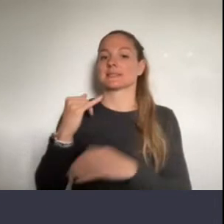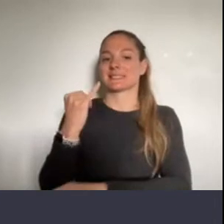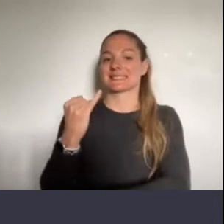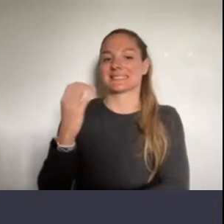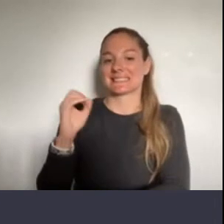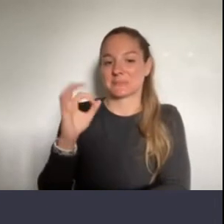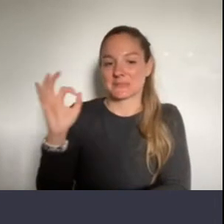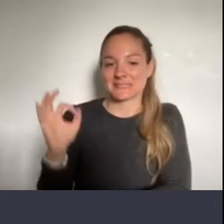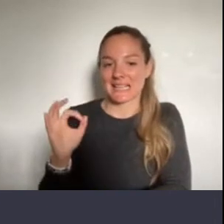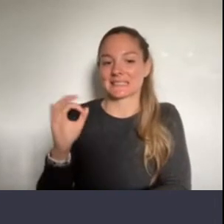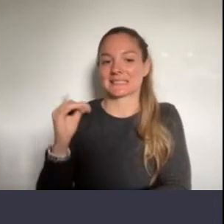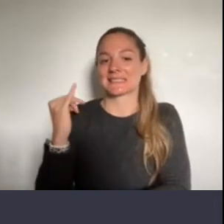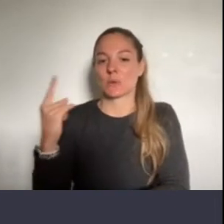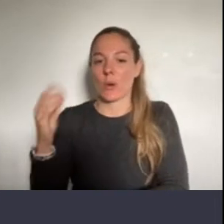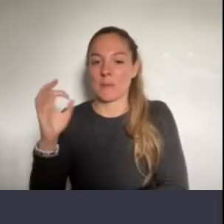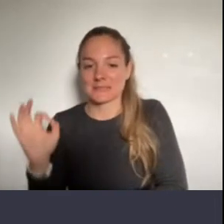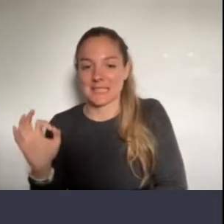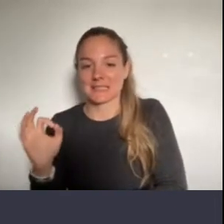35%.